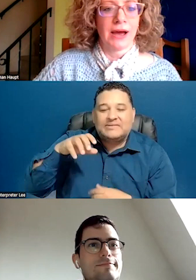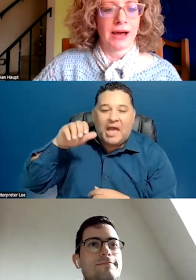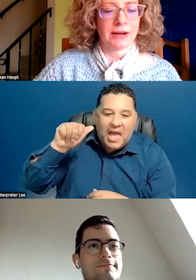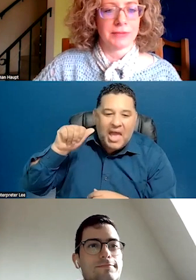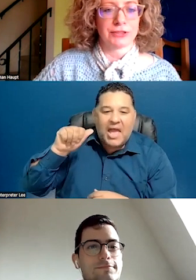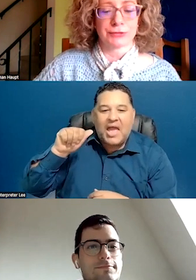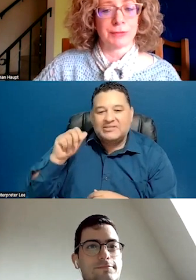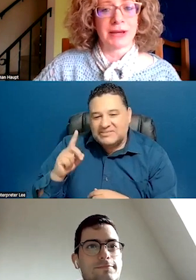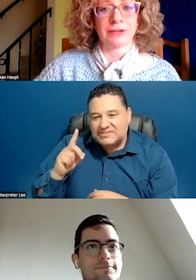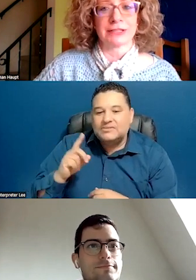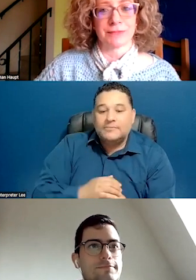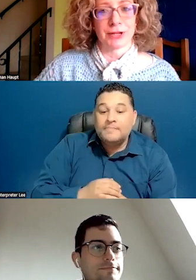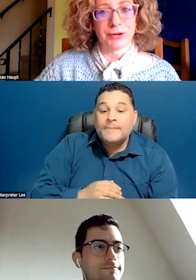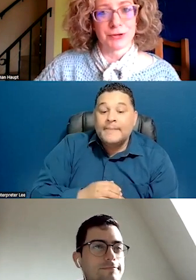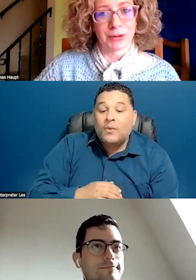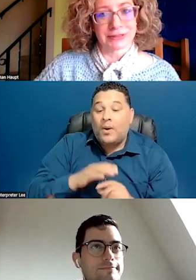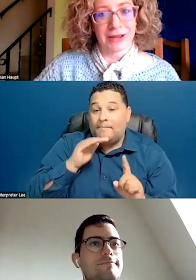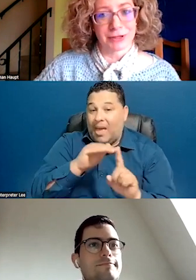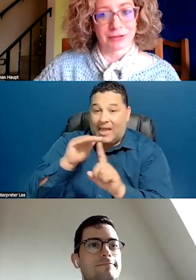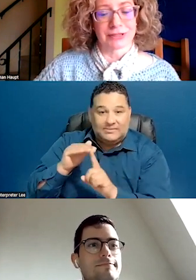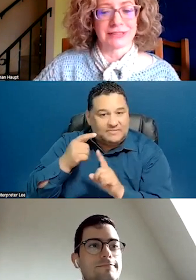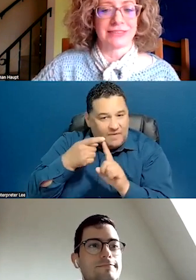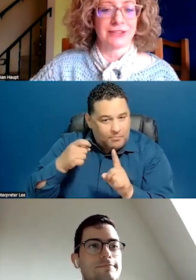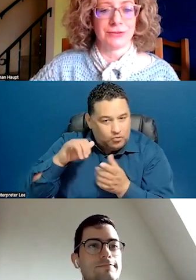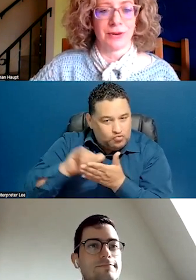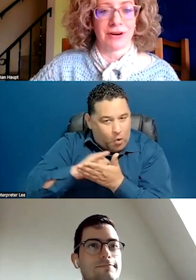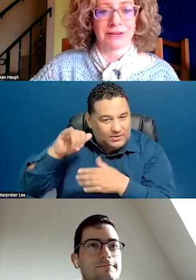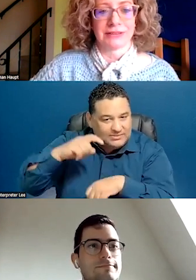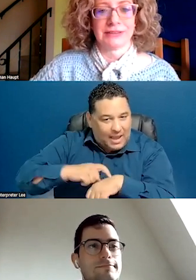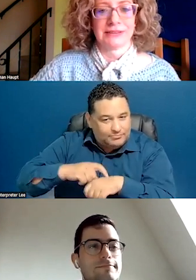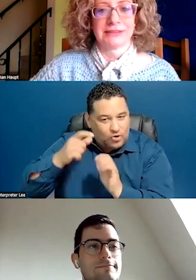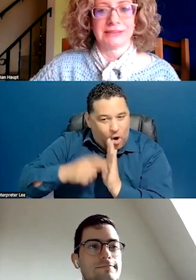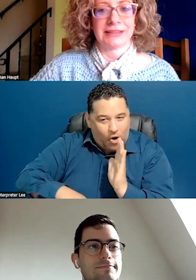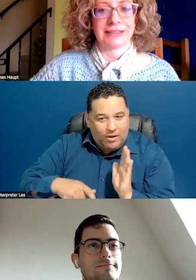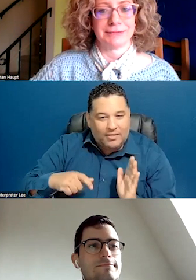school. Just a reminder, it's from the New York Times article, because I think you are